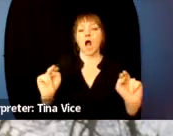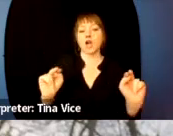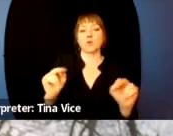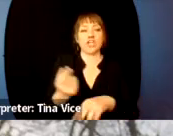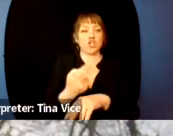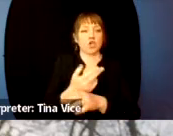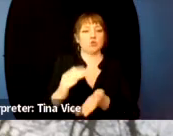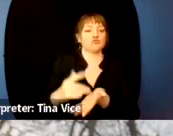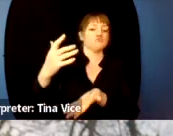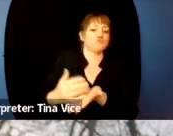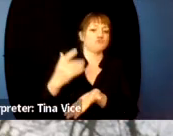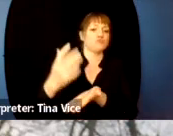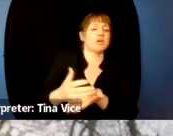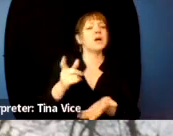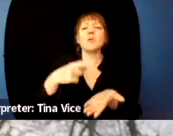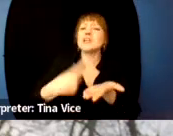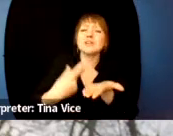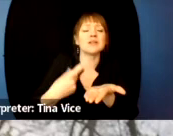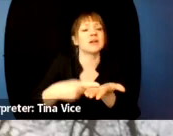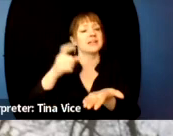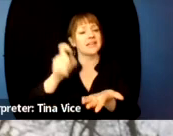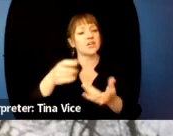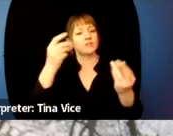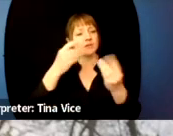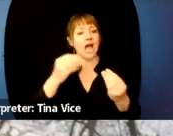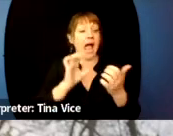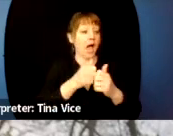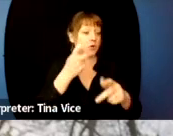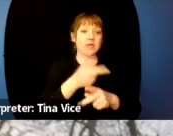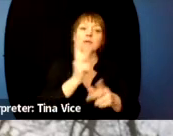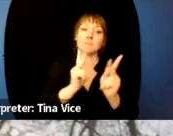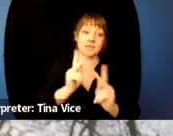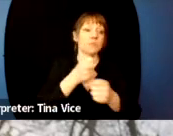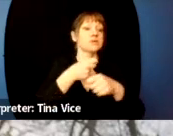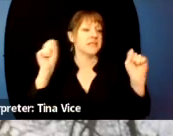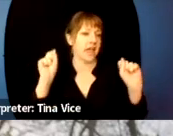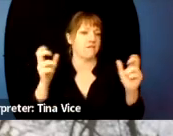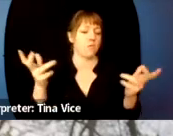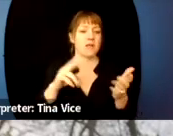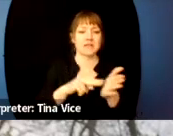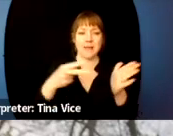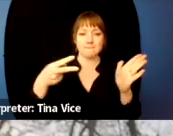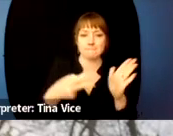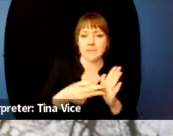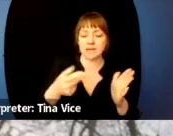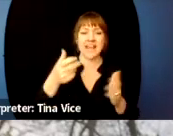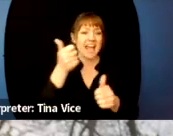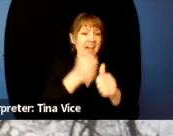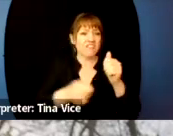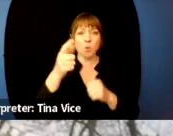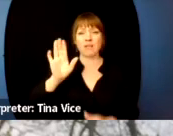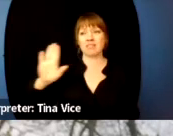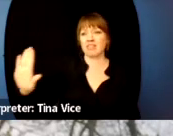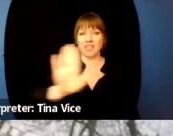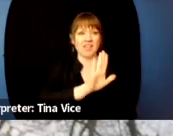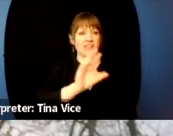we keep people safe, and which things will work best for that map in particular. Nobody's map looks the same. I've got